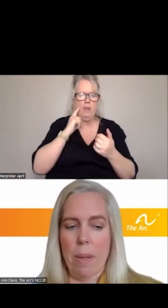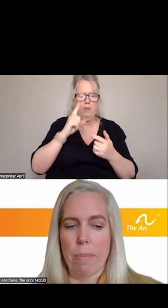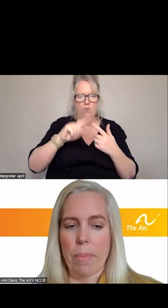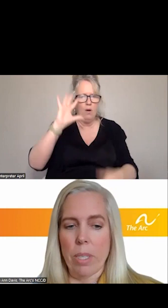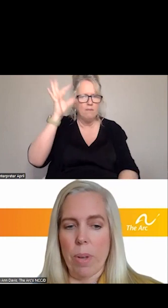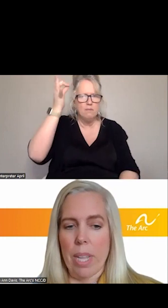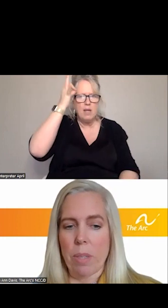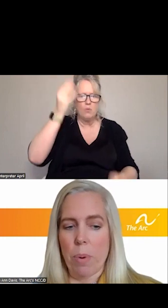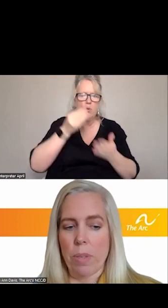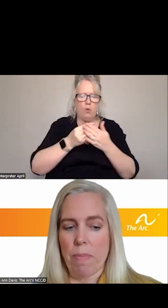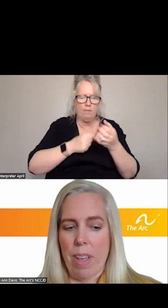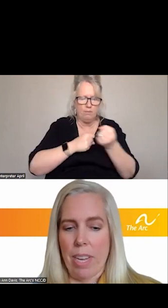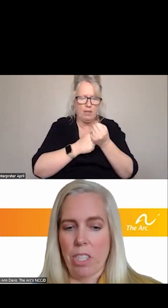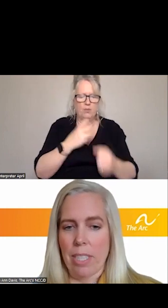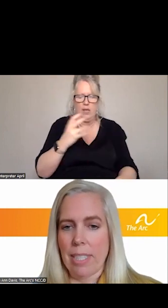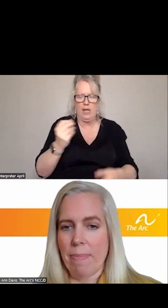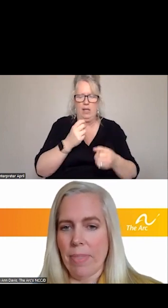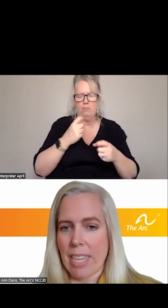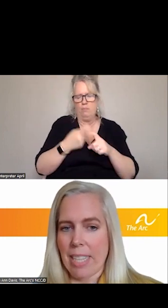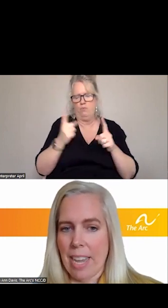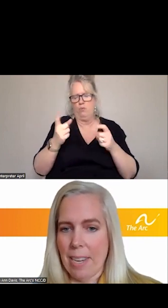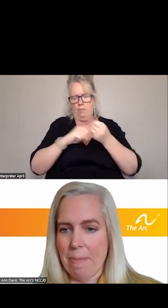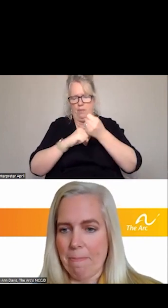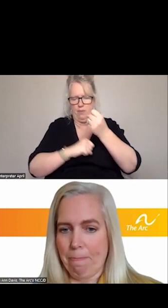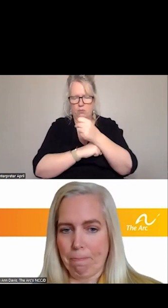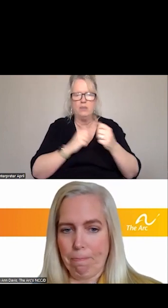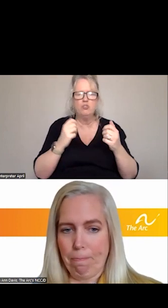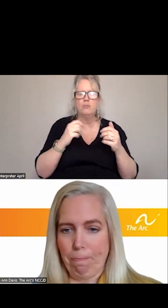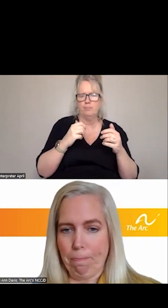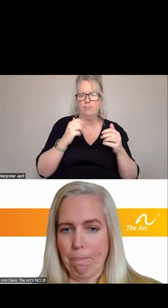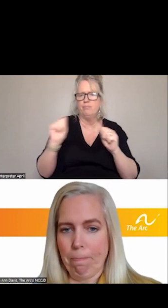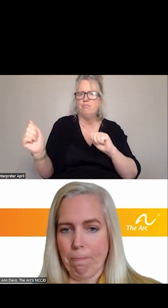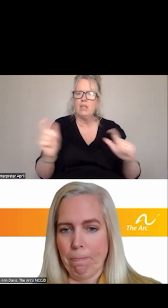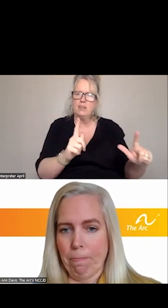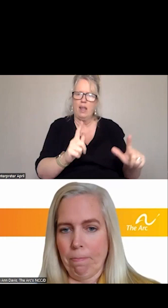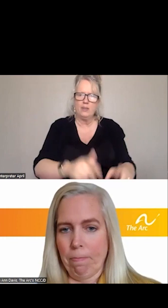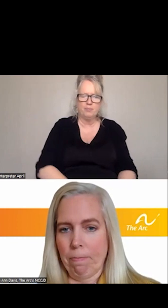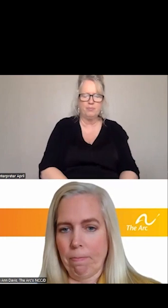as supports from foundations. Next slide.